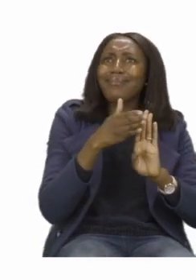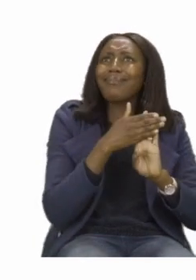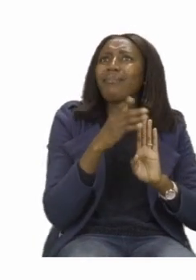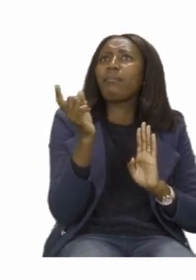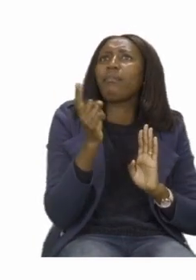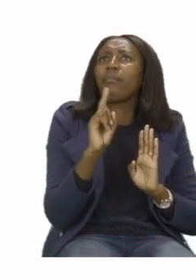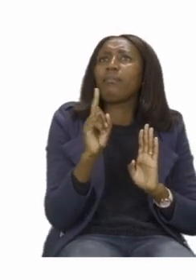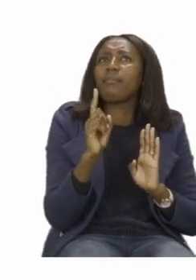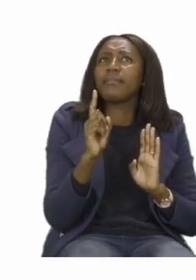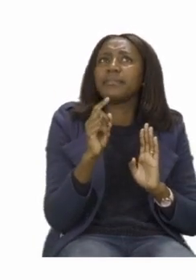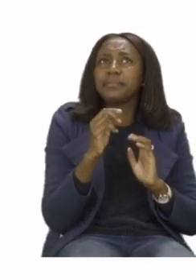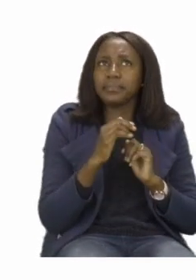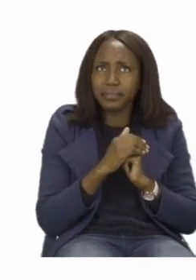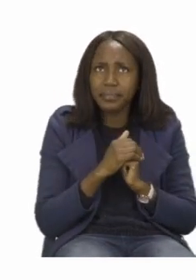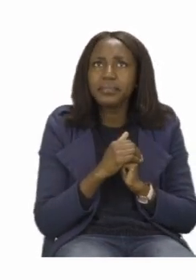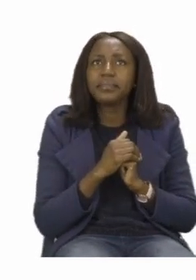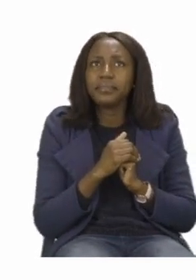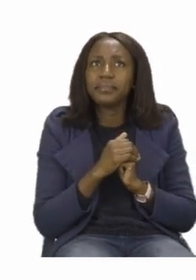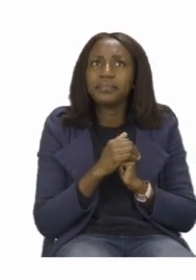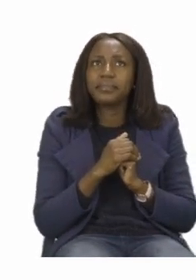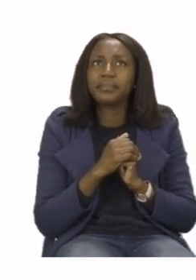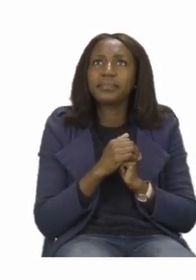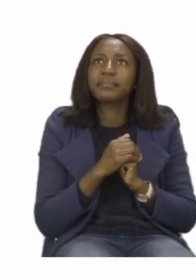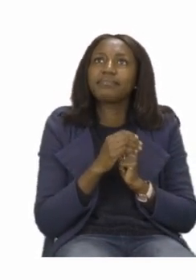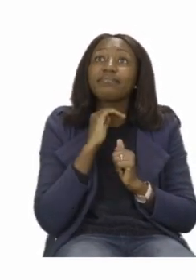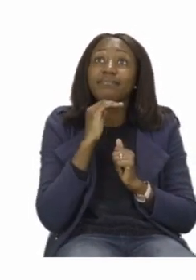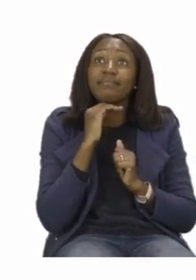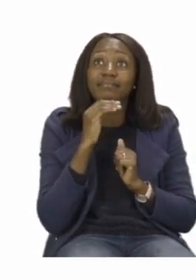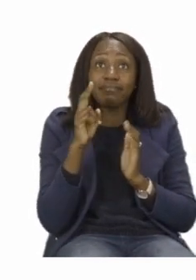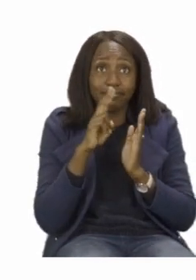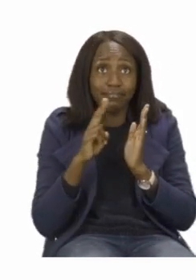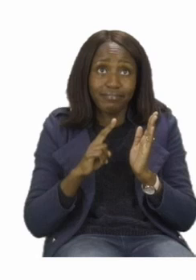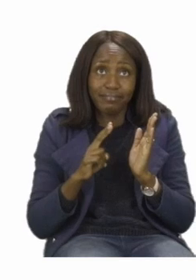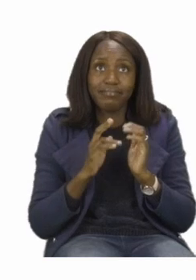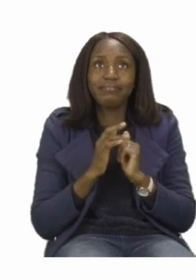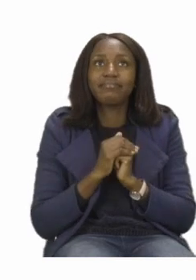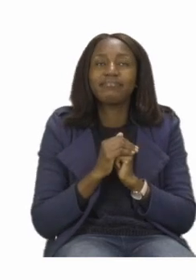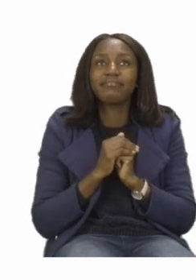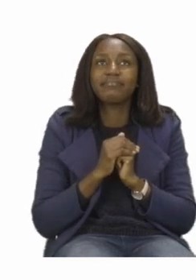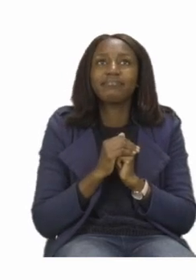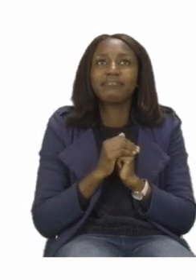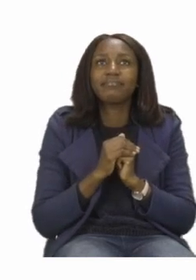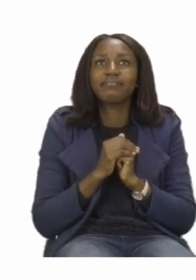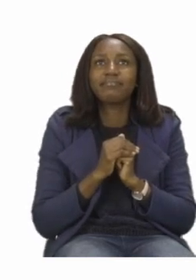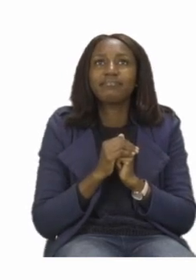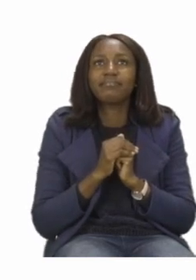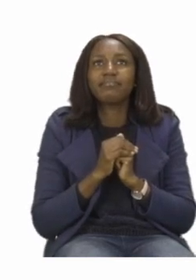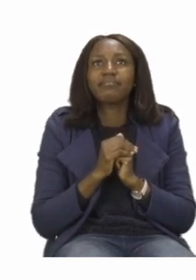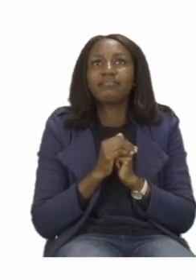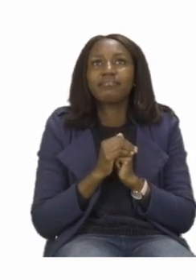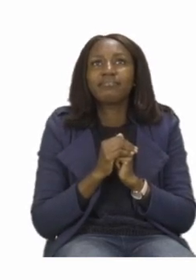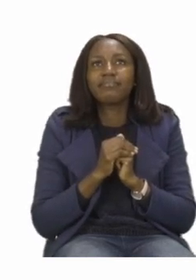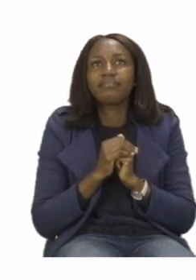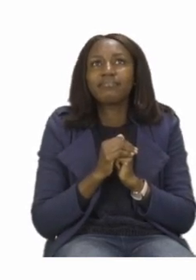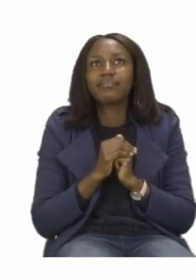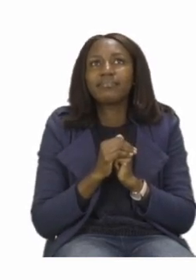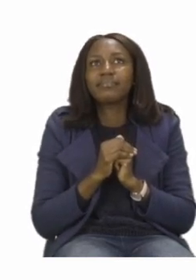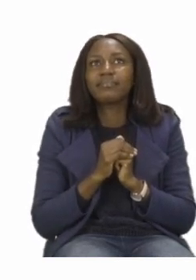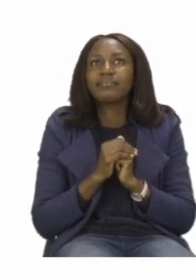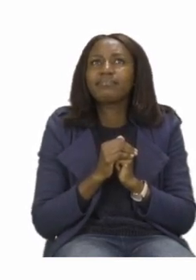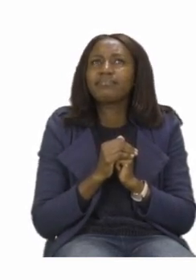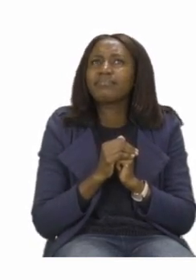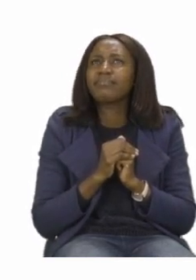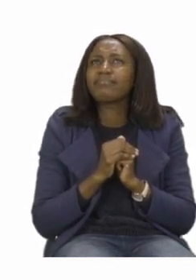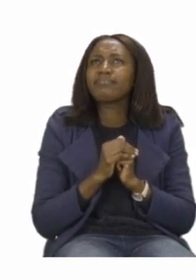place. Let's read and find out. We will start at the top. What is